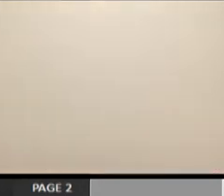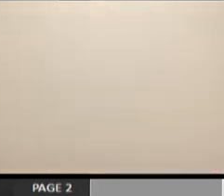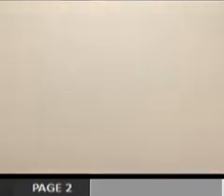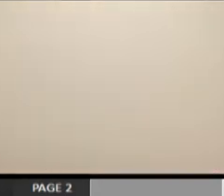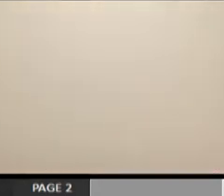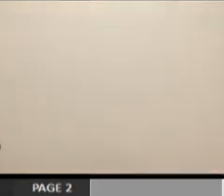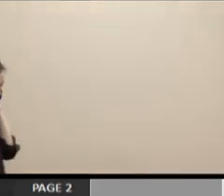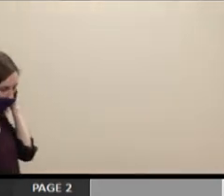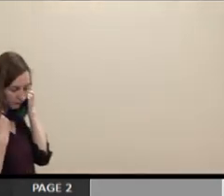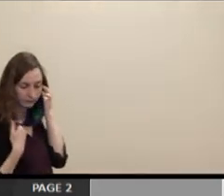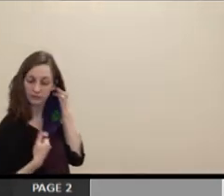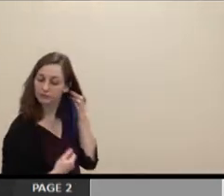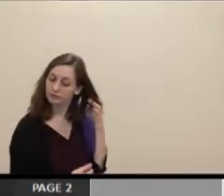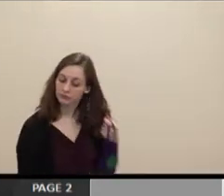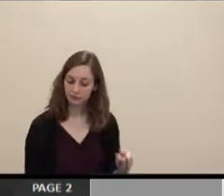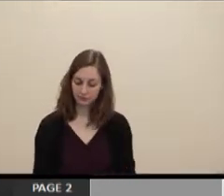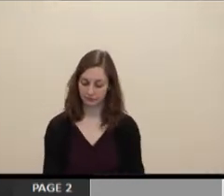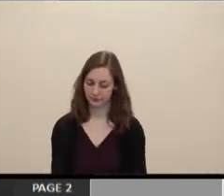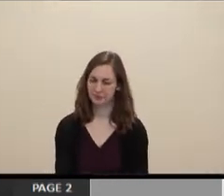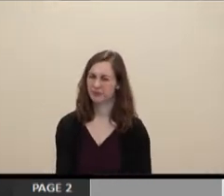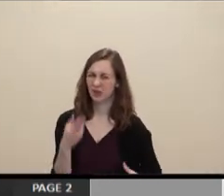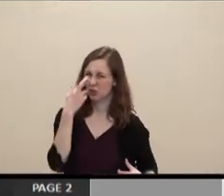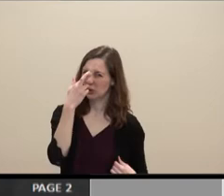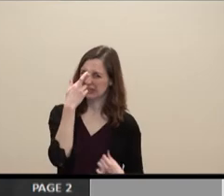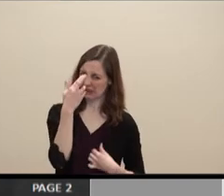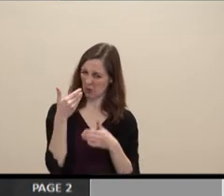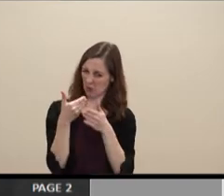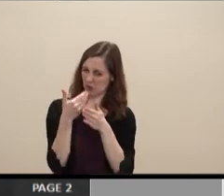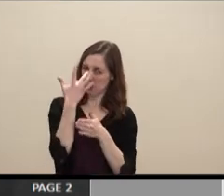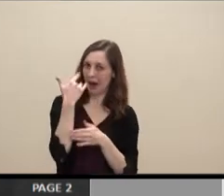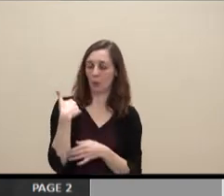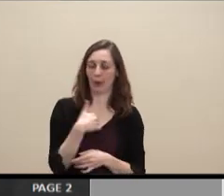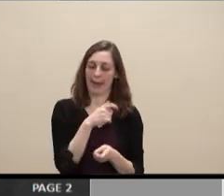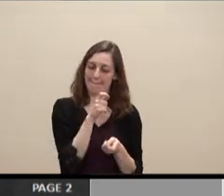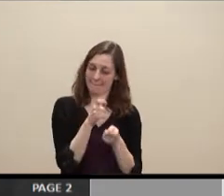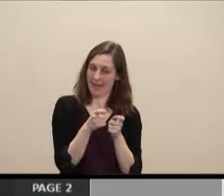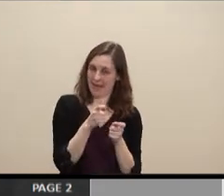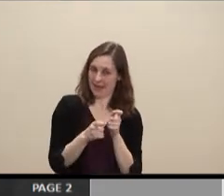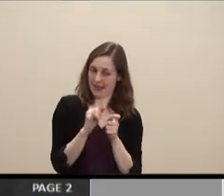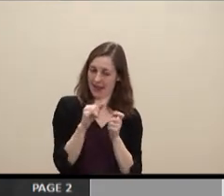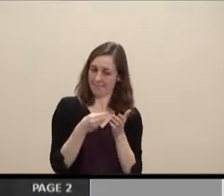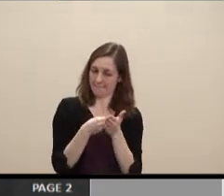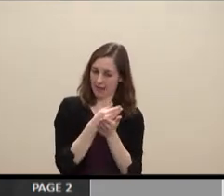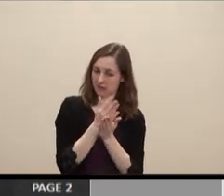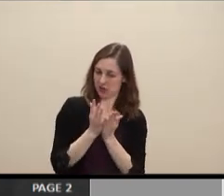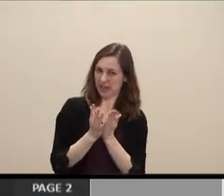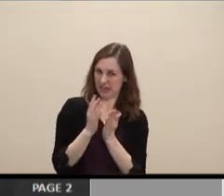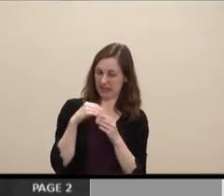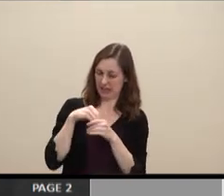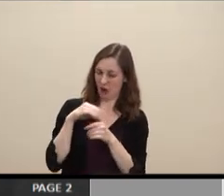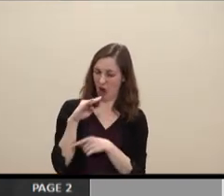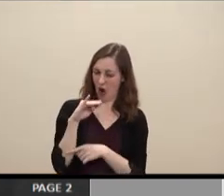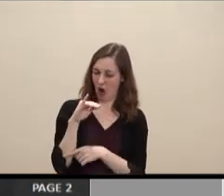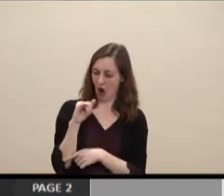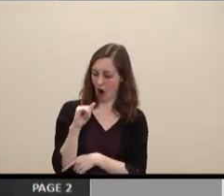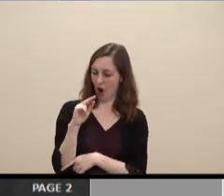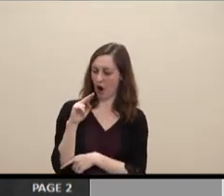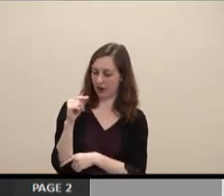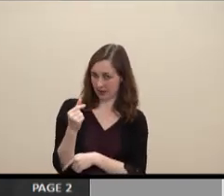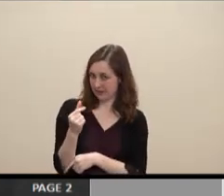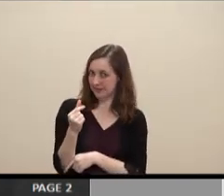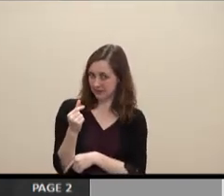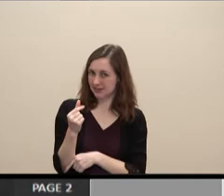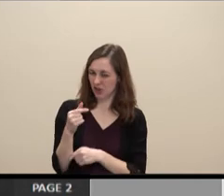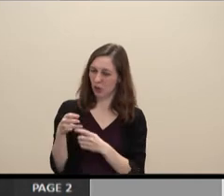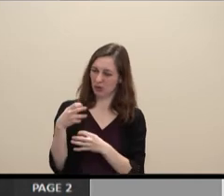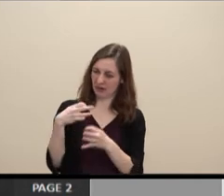is because we actually amended the budget in August to take those foundation school program revenues out that were